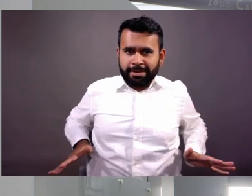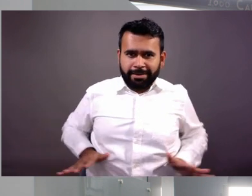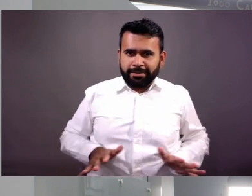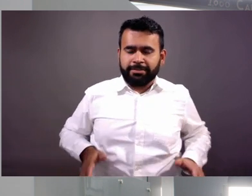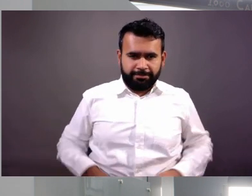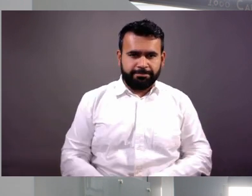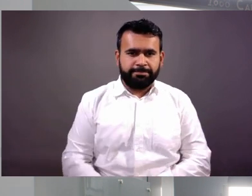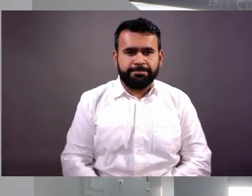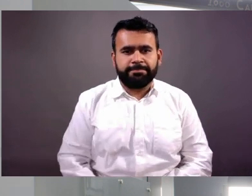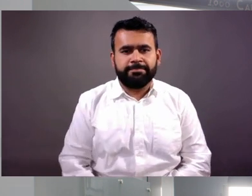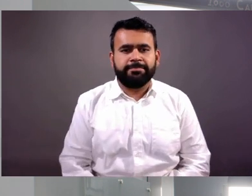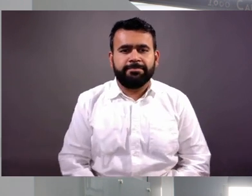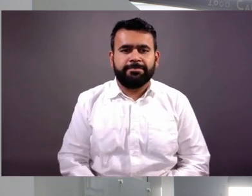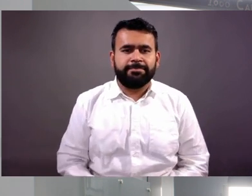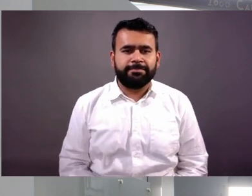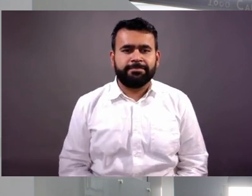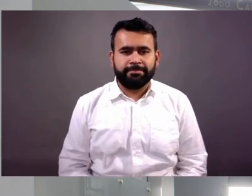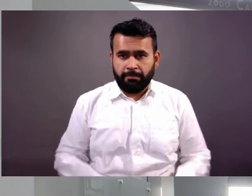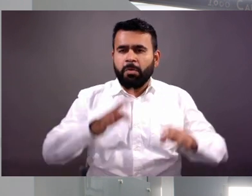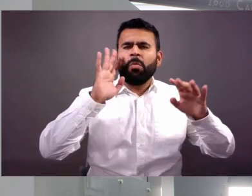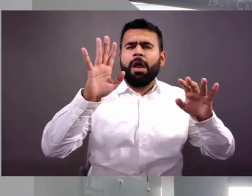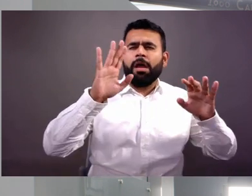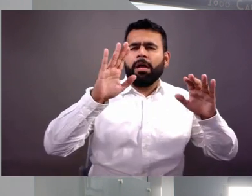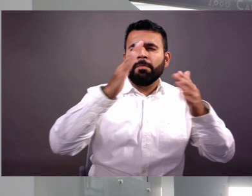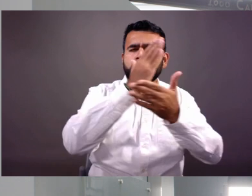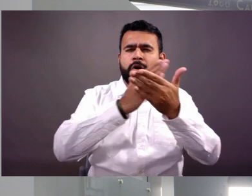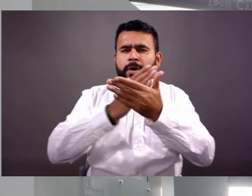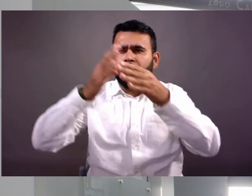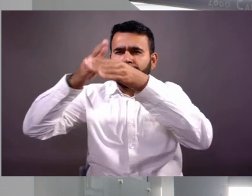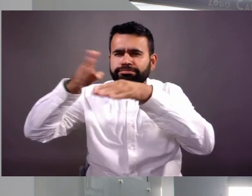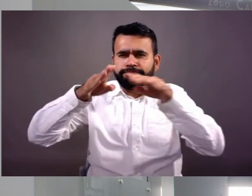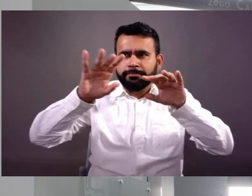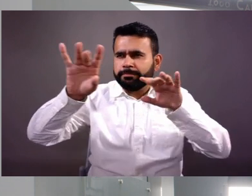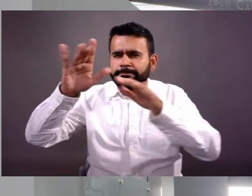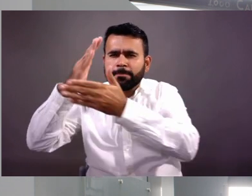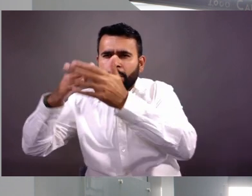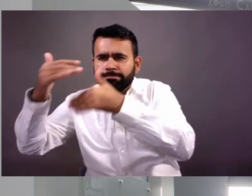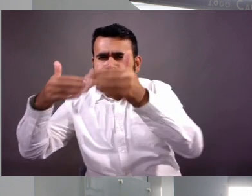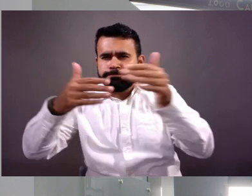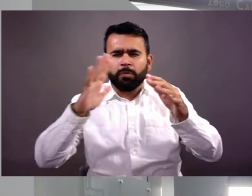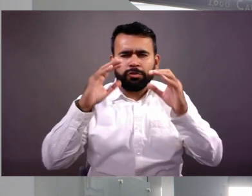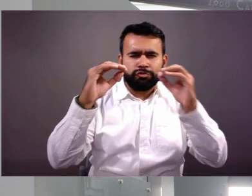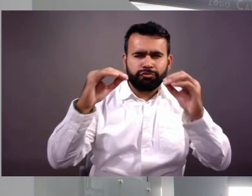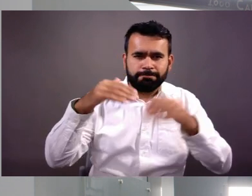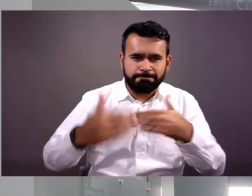Ha. Okay, so let's cue some music and we'll go real slow to start and then we'll break it down again.